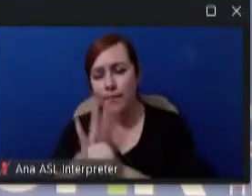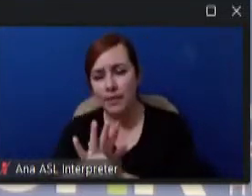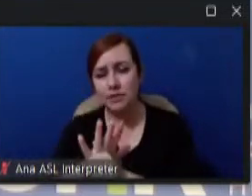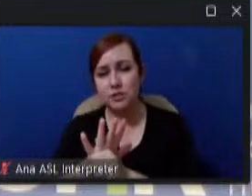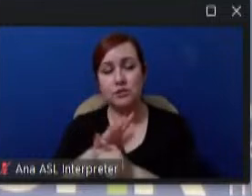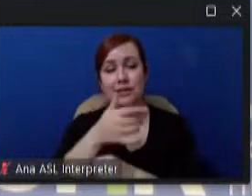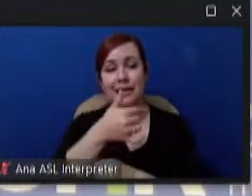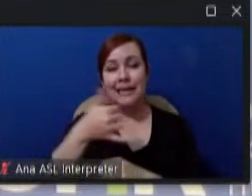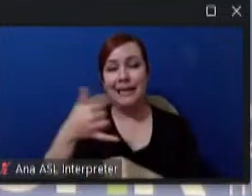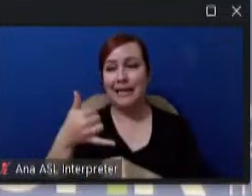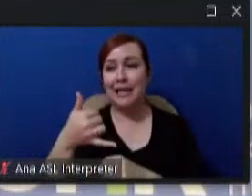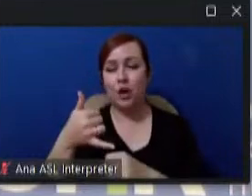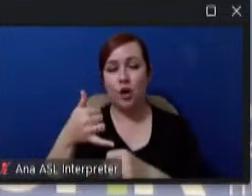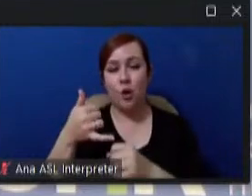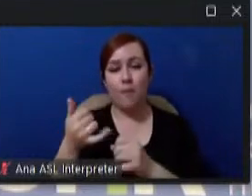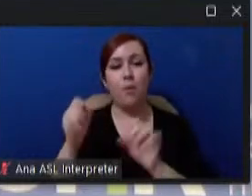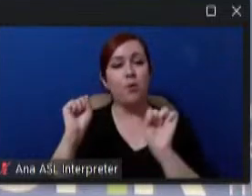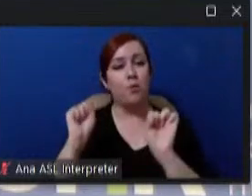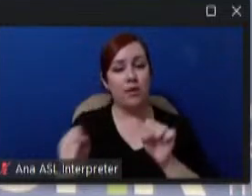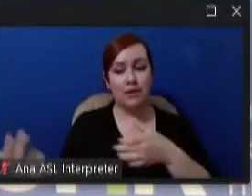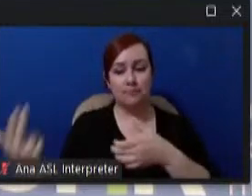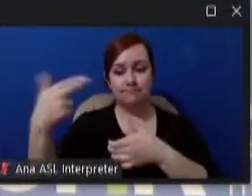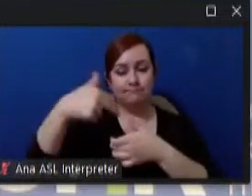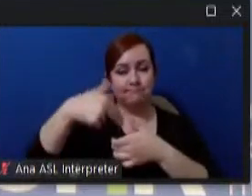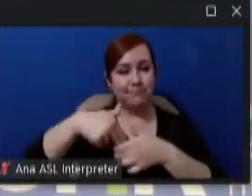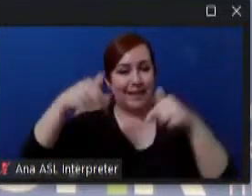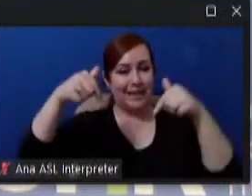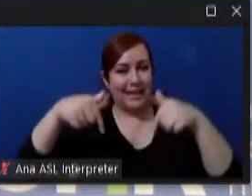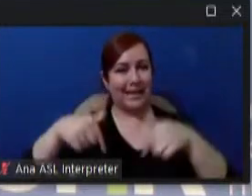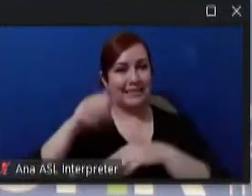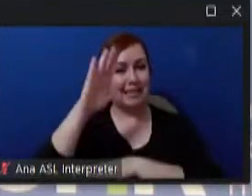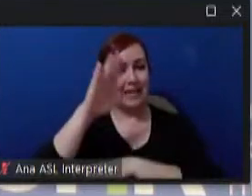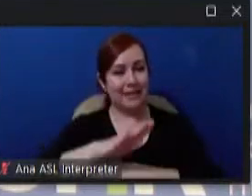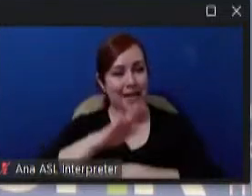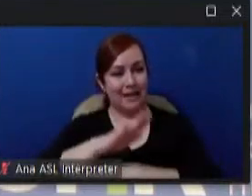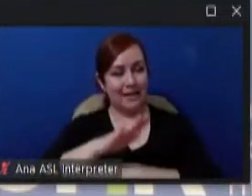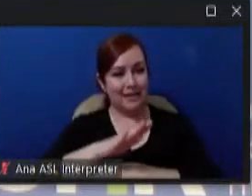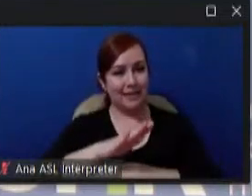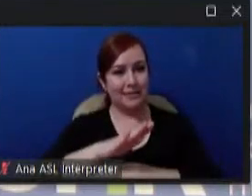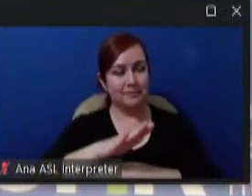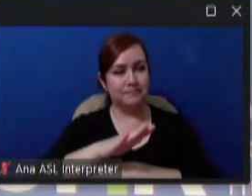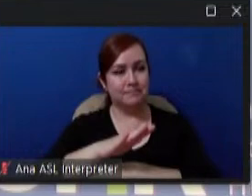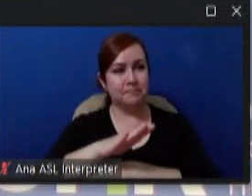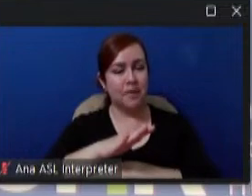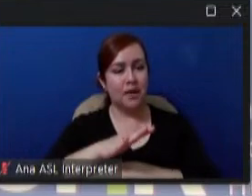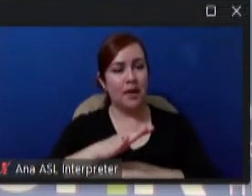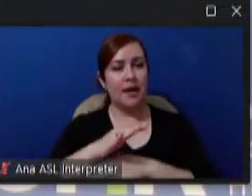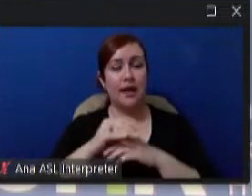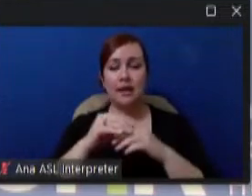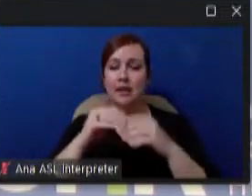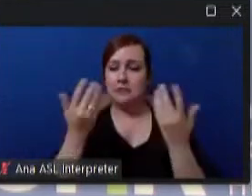recognition for your work, your commitment, and for being here with us this afternoon.